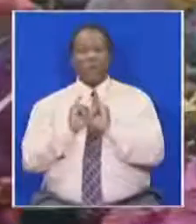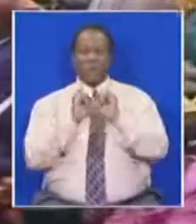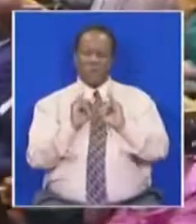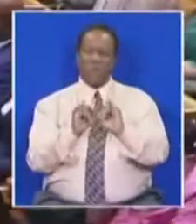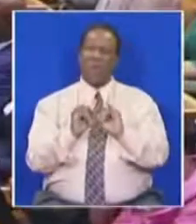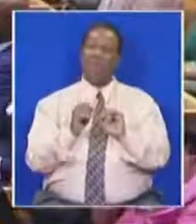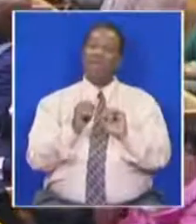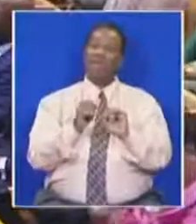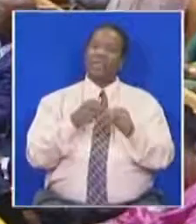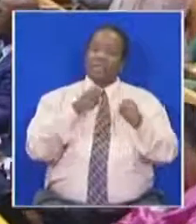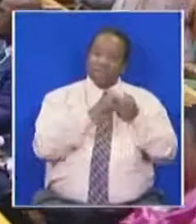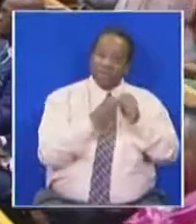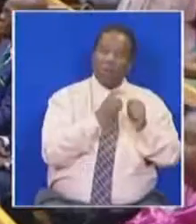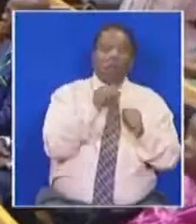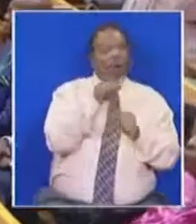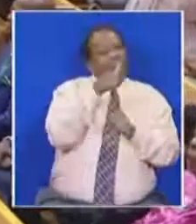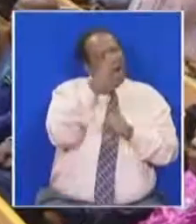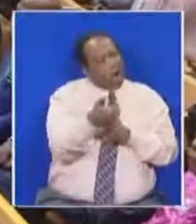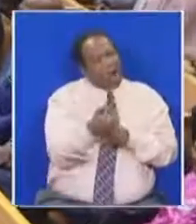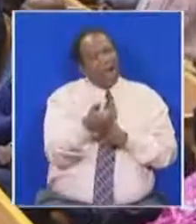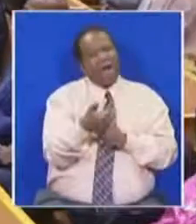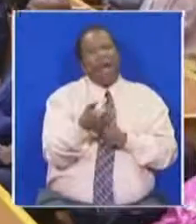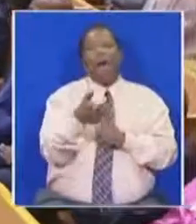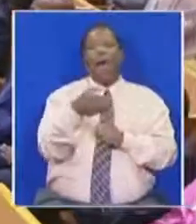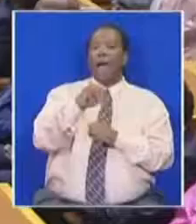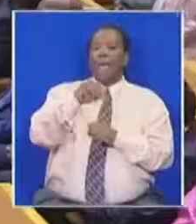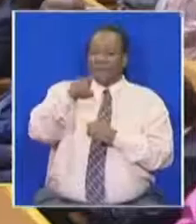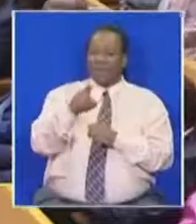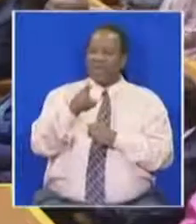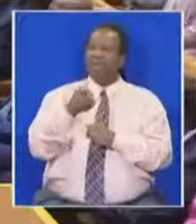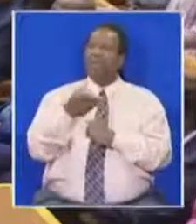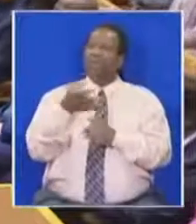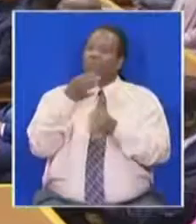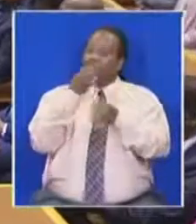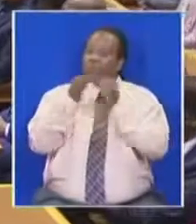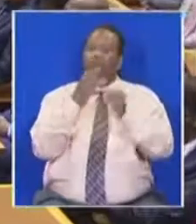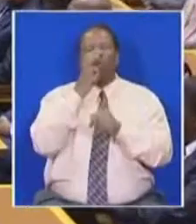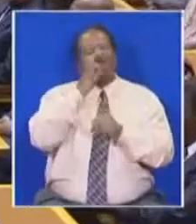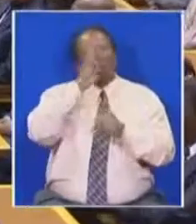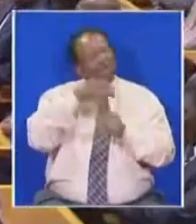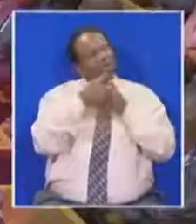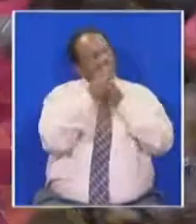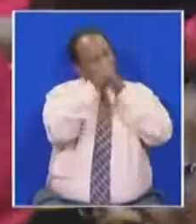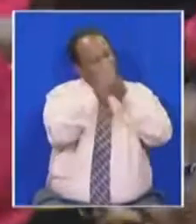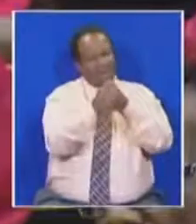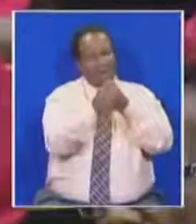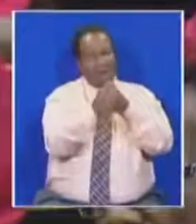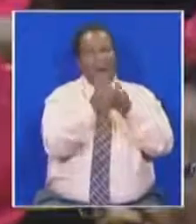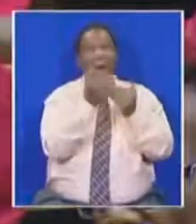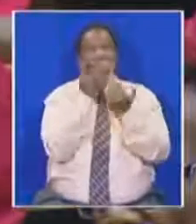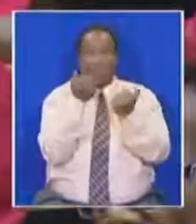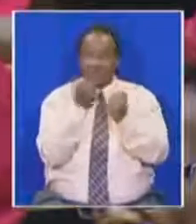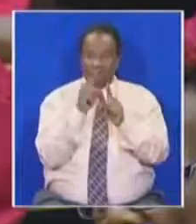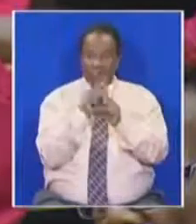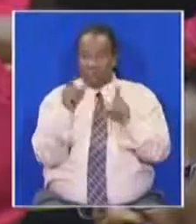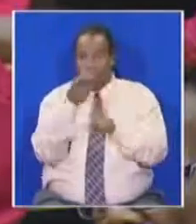by a member of parliament. And we need you as our head to assure us that no cable ties will